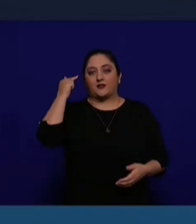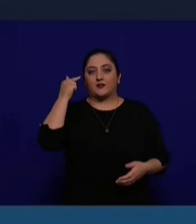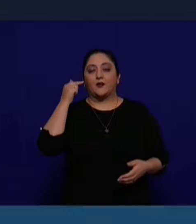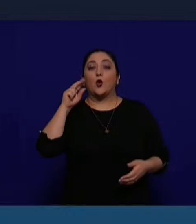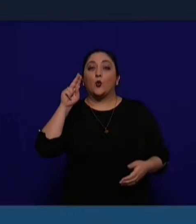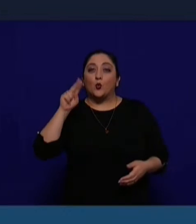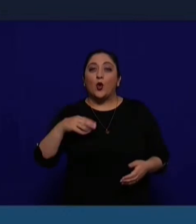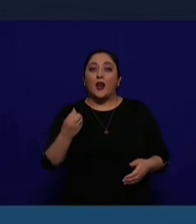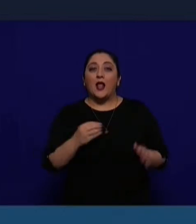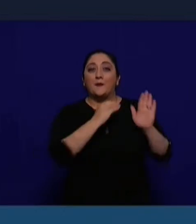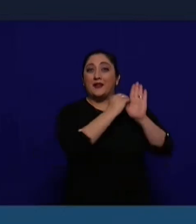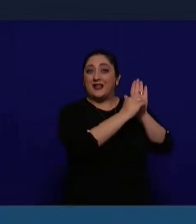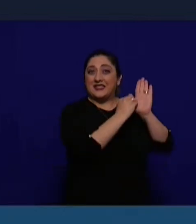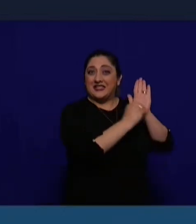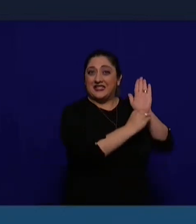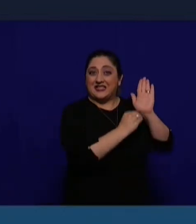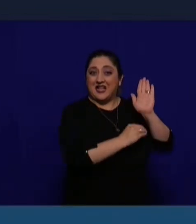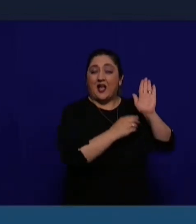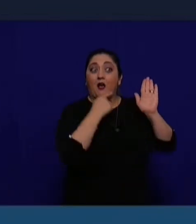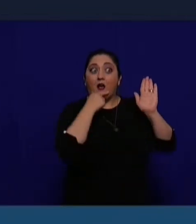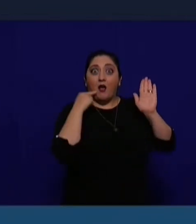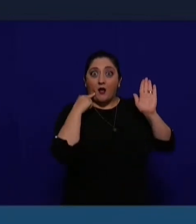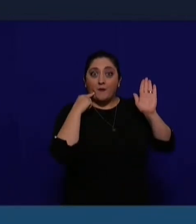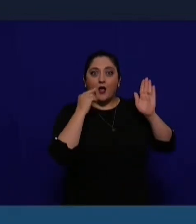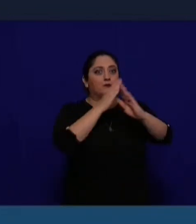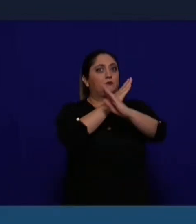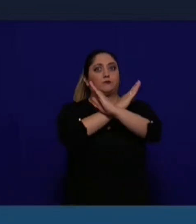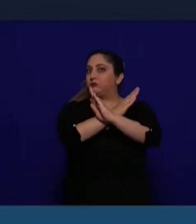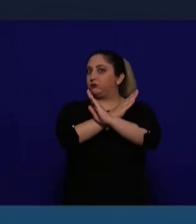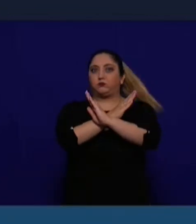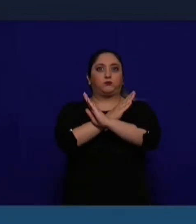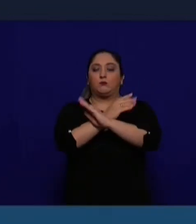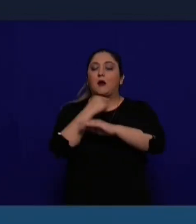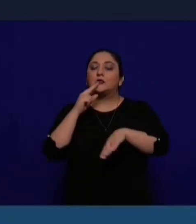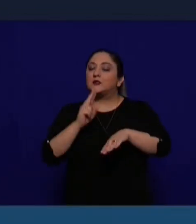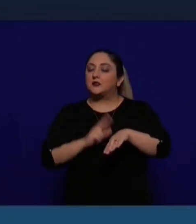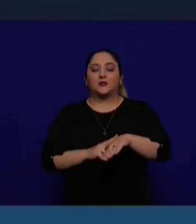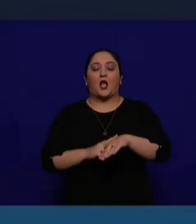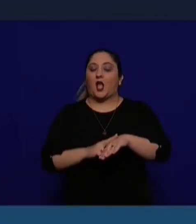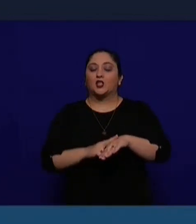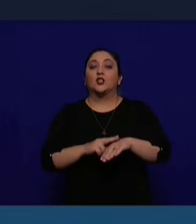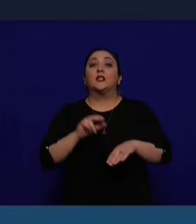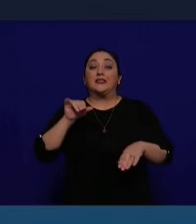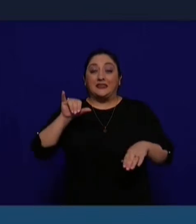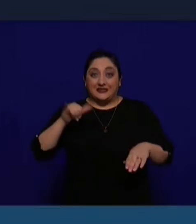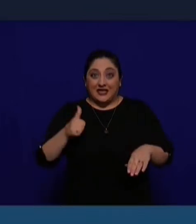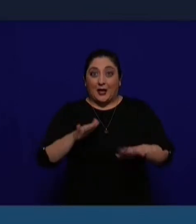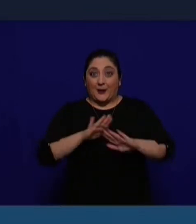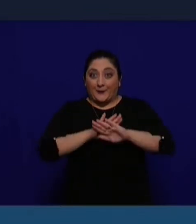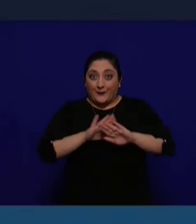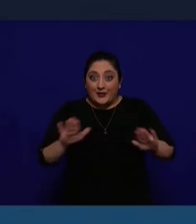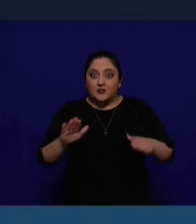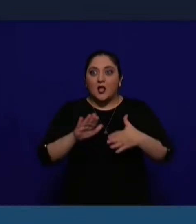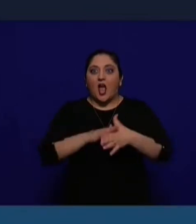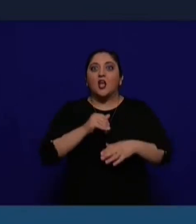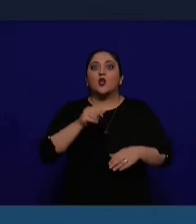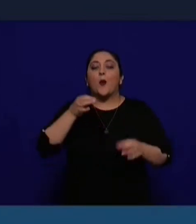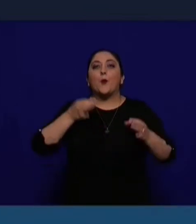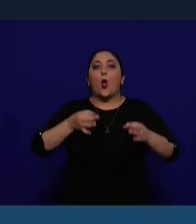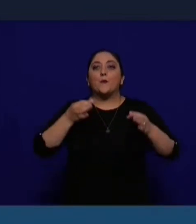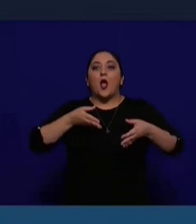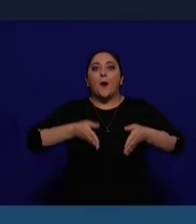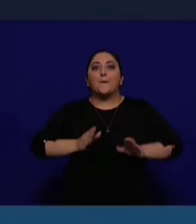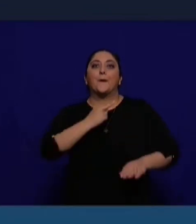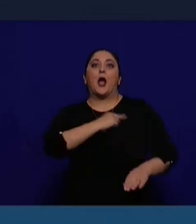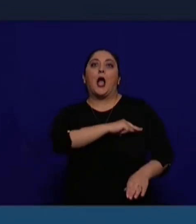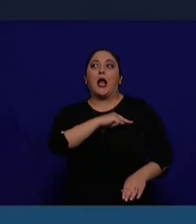klassifikati bħala banned li huma red zones u minn dawn il-pajjiżi jistgħu jiġu biss persuni li huma jew ċittadini Maltin jew